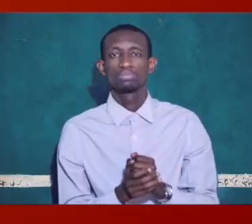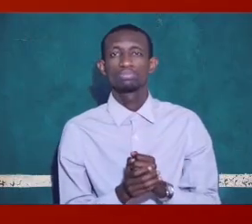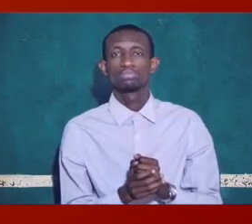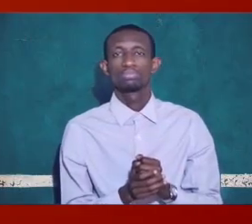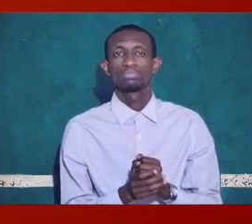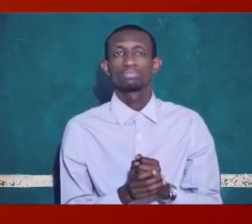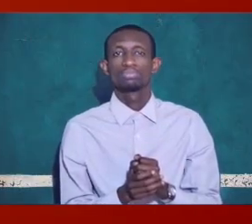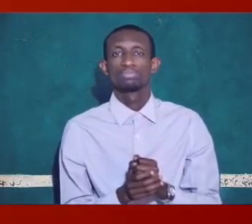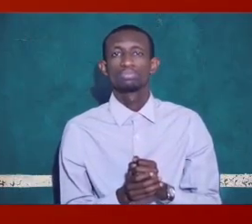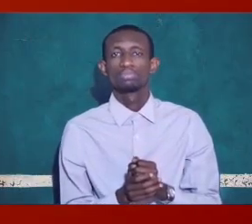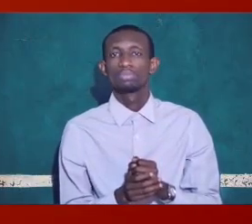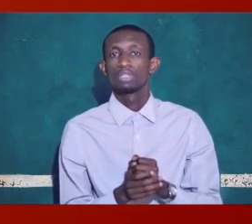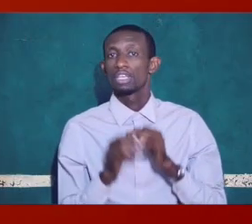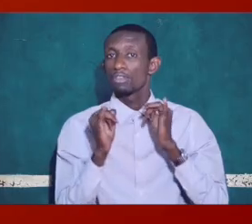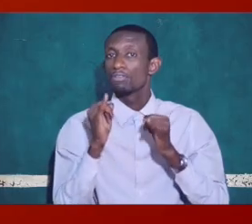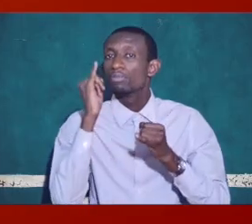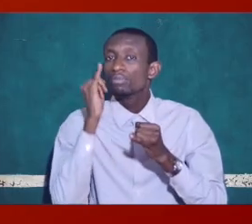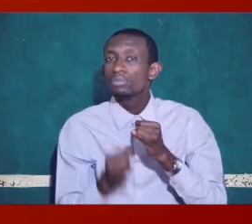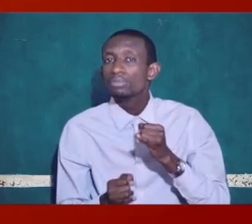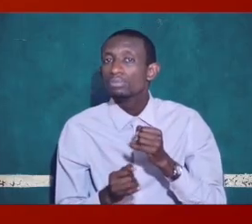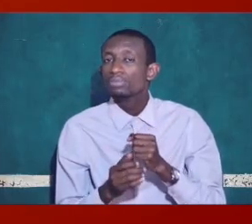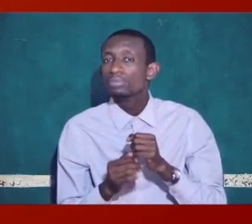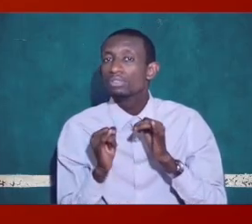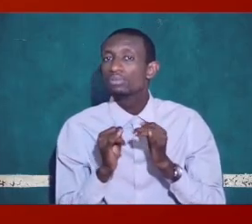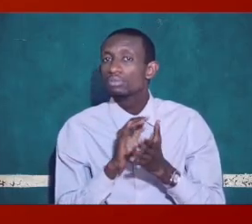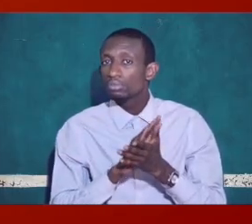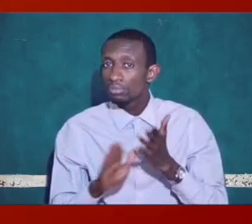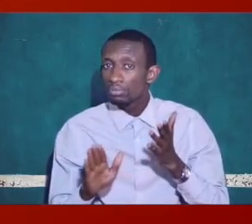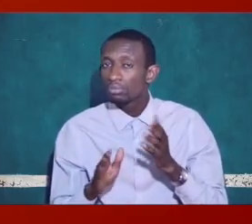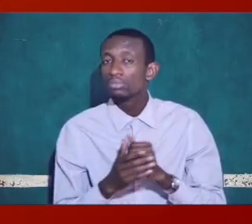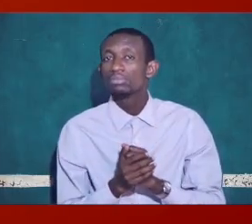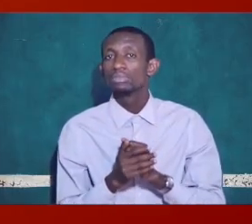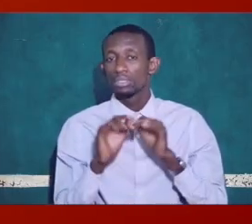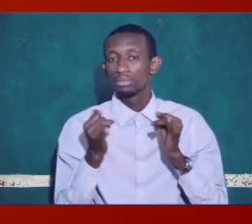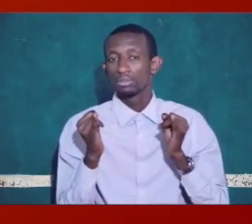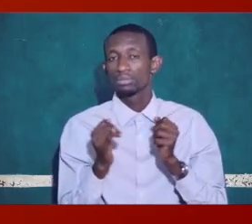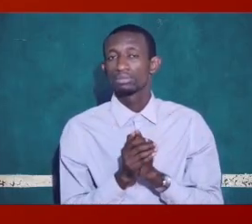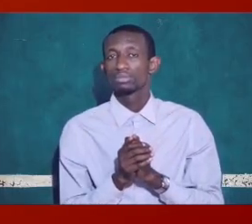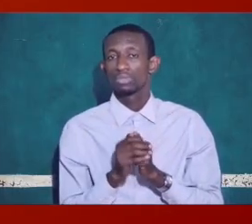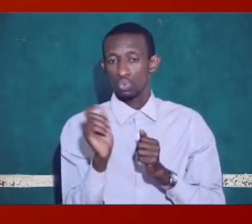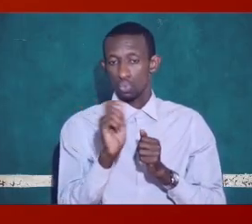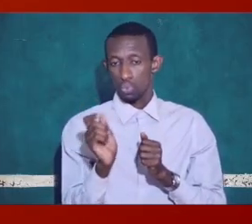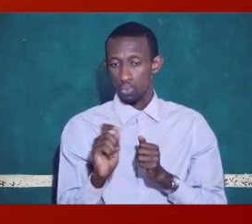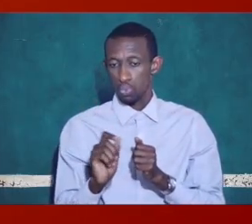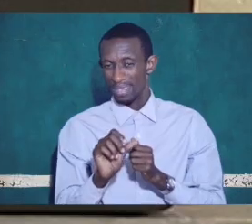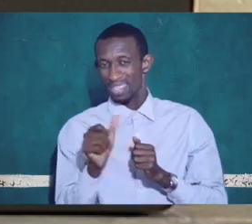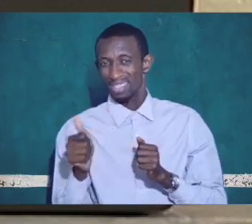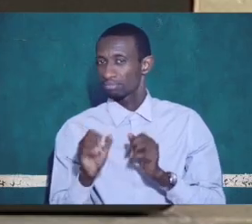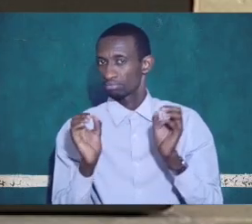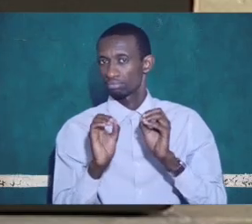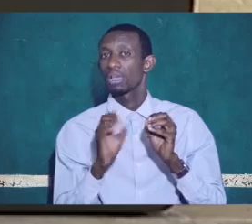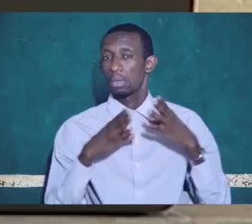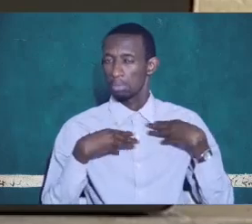And when you will be done, do not hesitate to try all the other elements to complete the